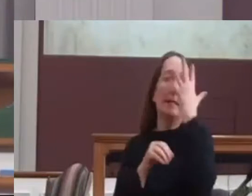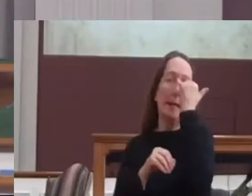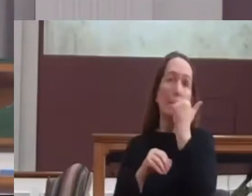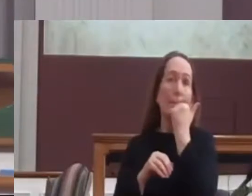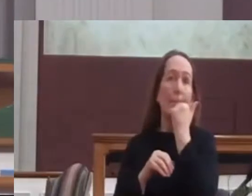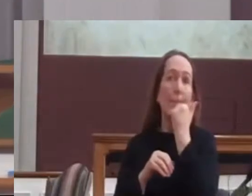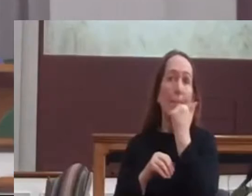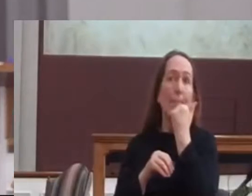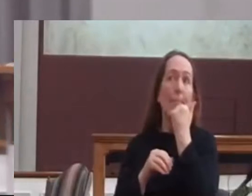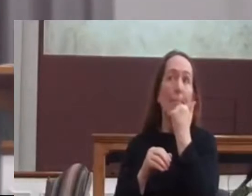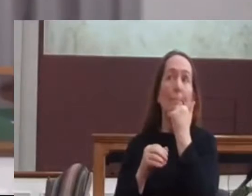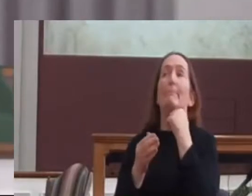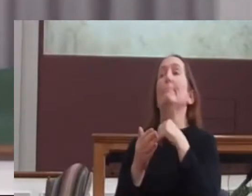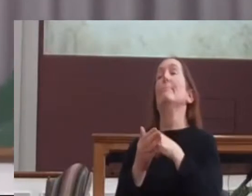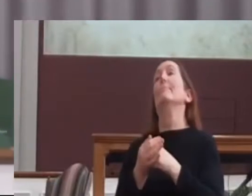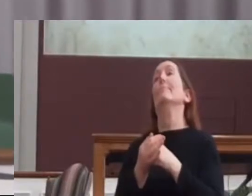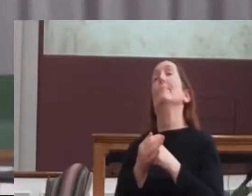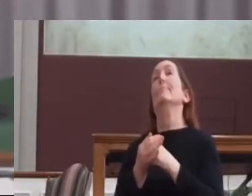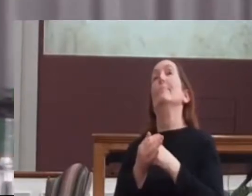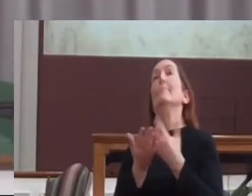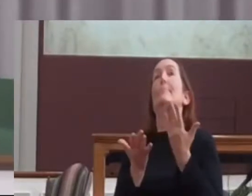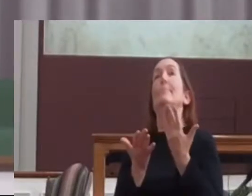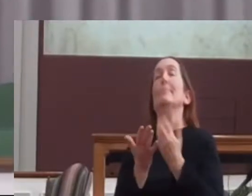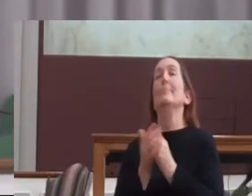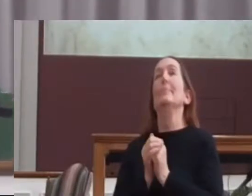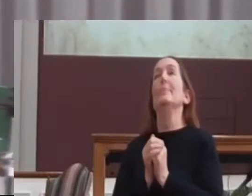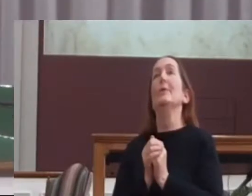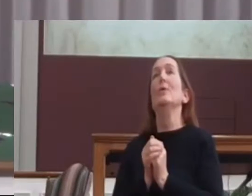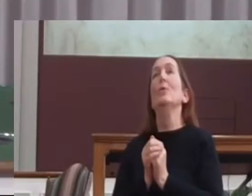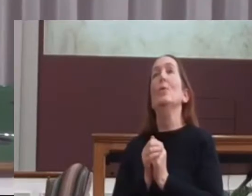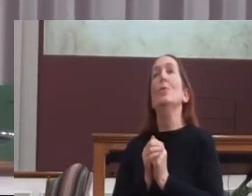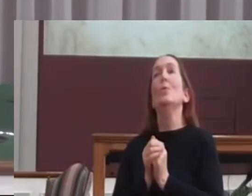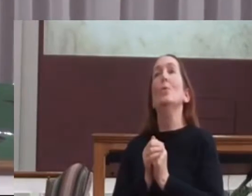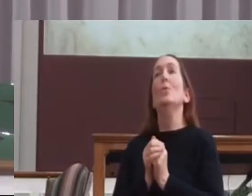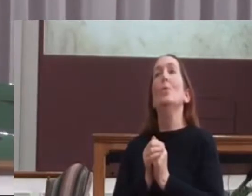What else can it do? Lay there and sleep?